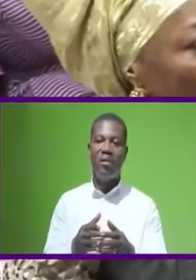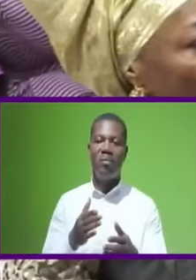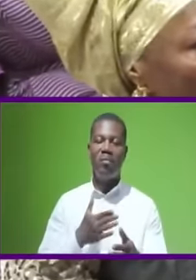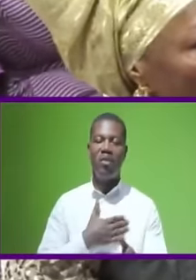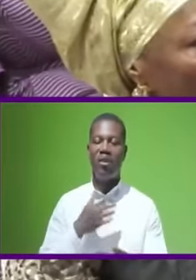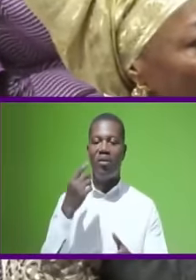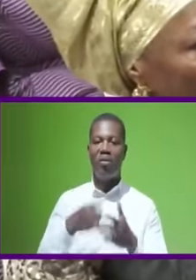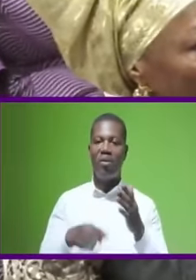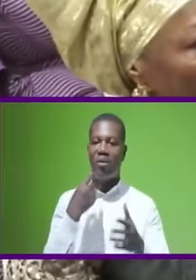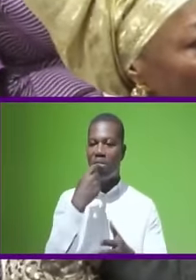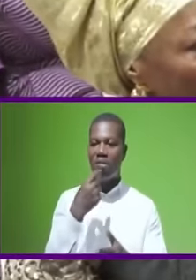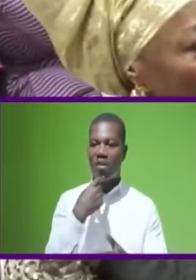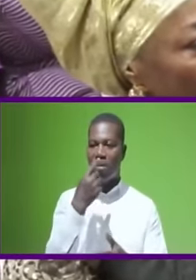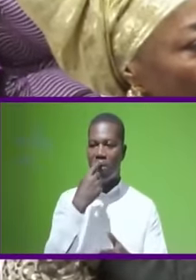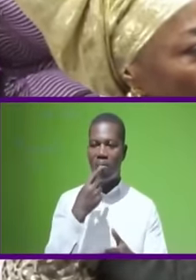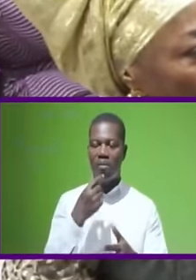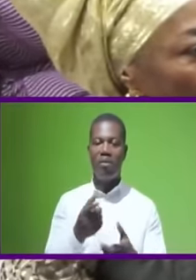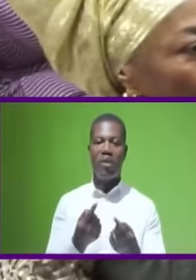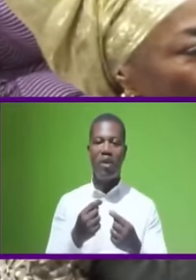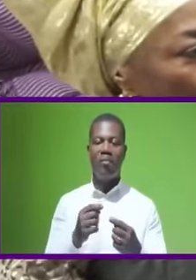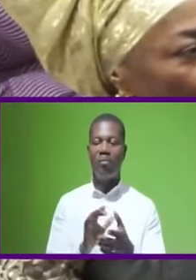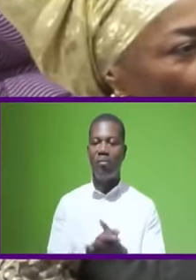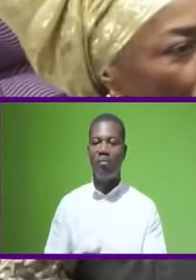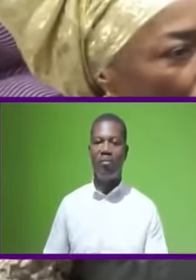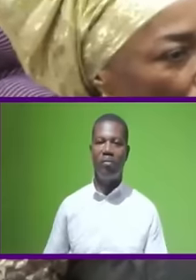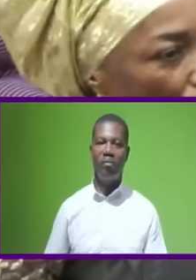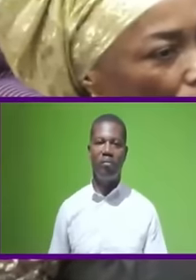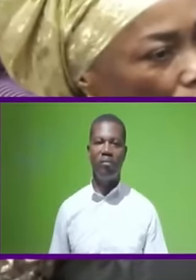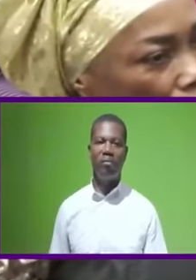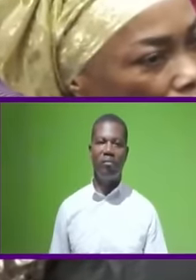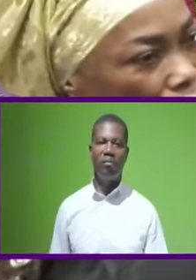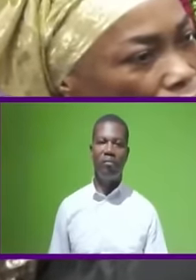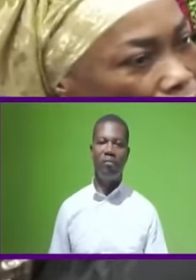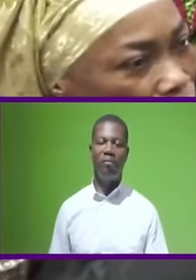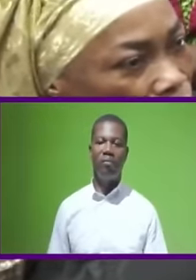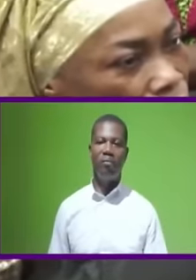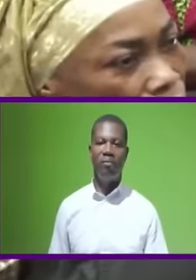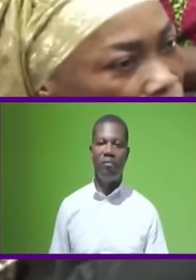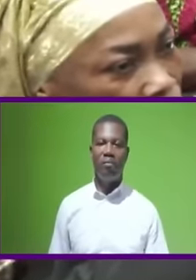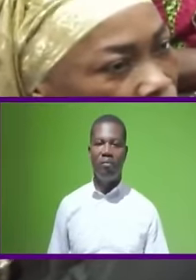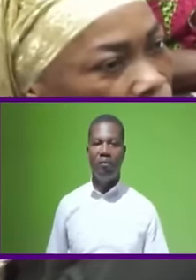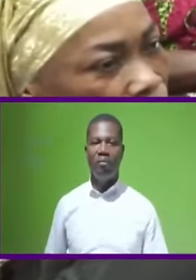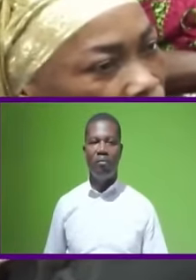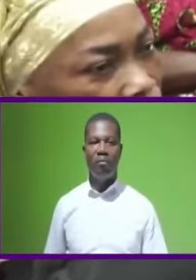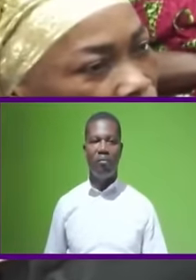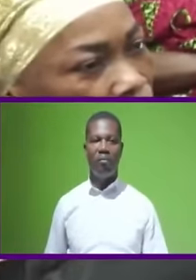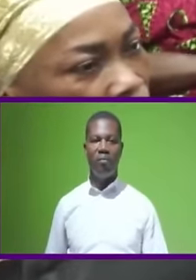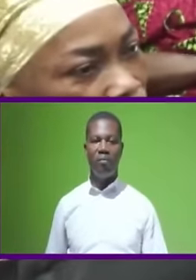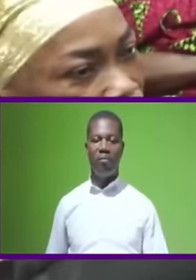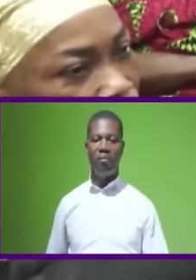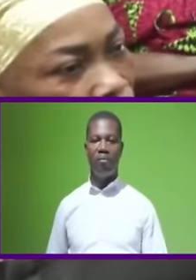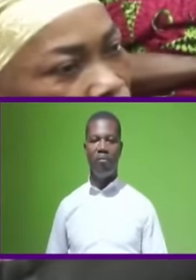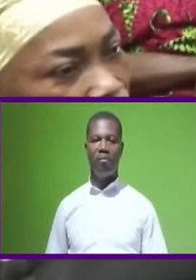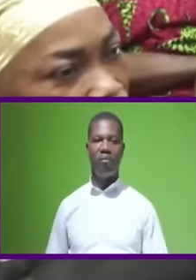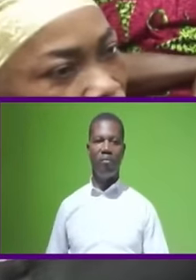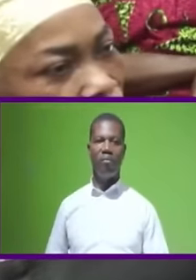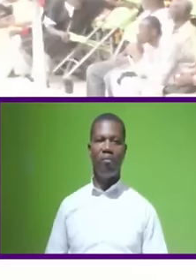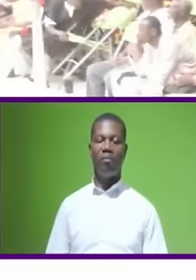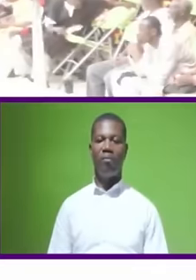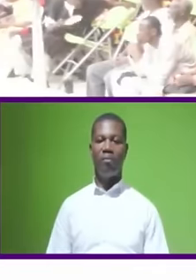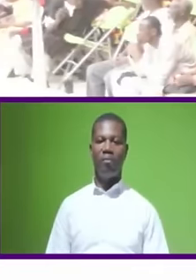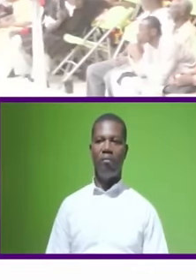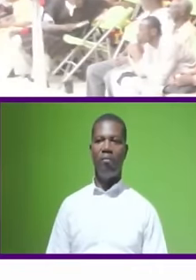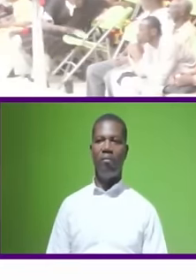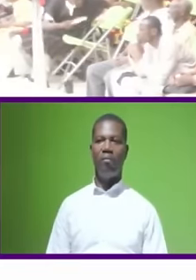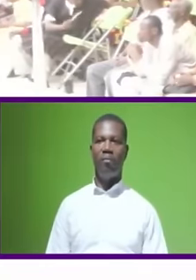are also coming in the name of an NGO supporting needy. Now, Peter did not give this money to NGOs, it was given